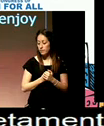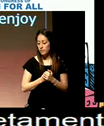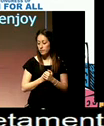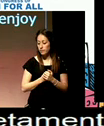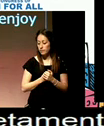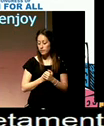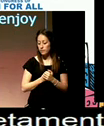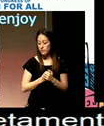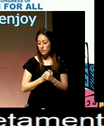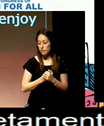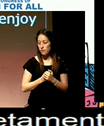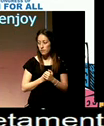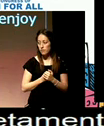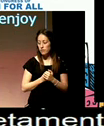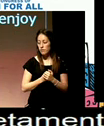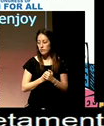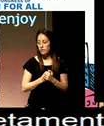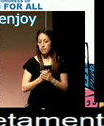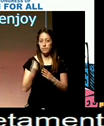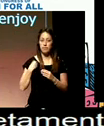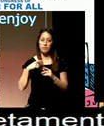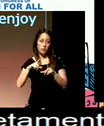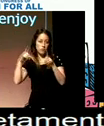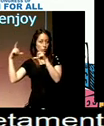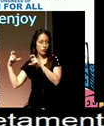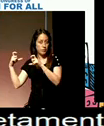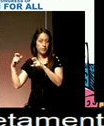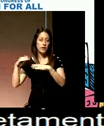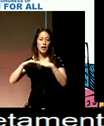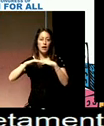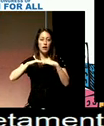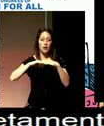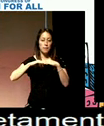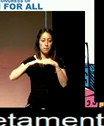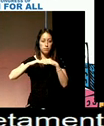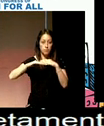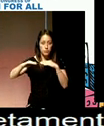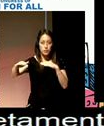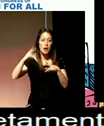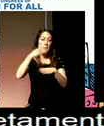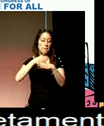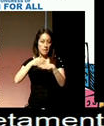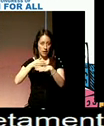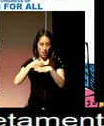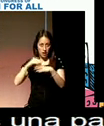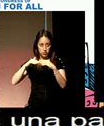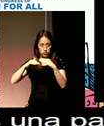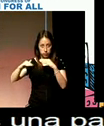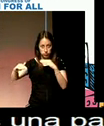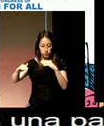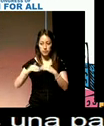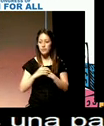This is a wooden pathways, and the realization of a ramp here is articulated and